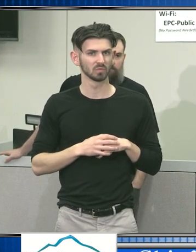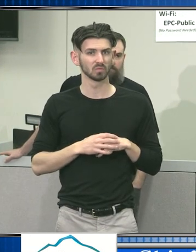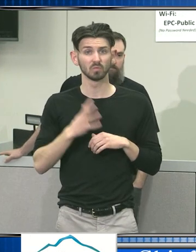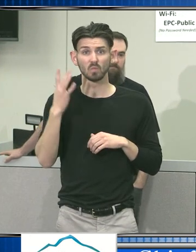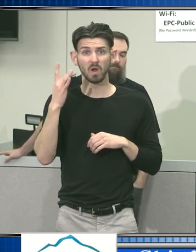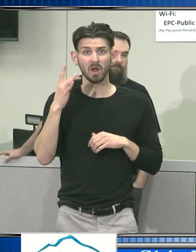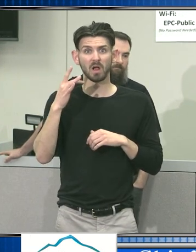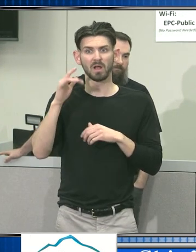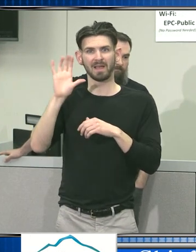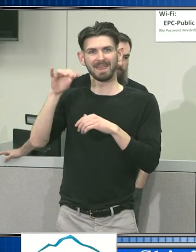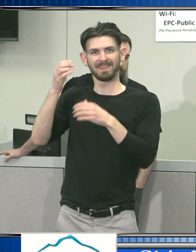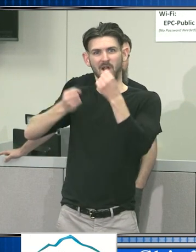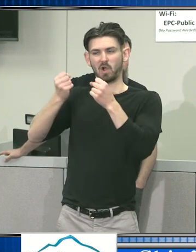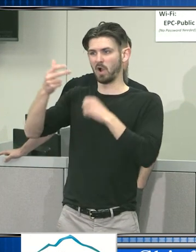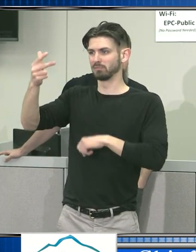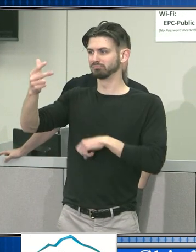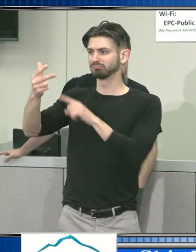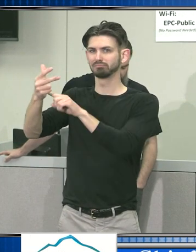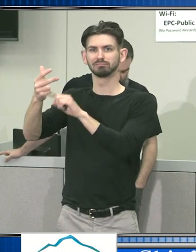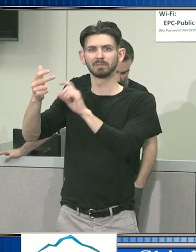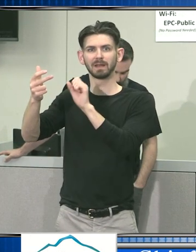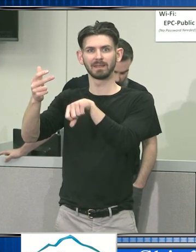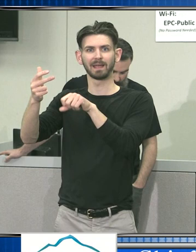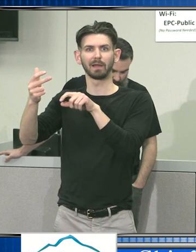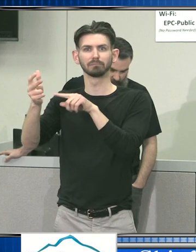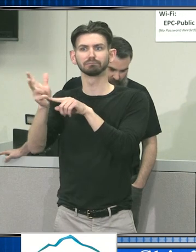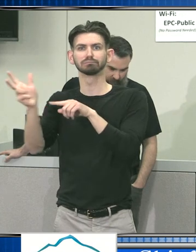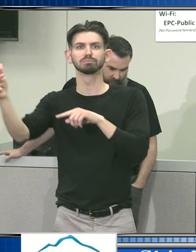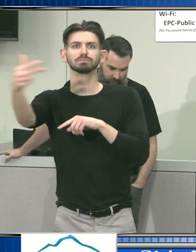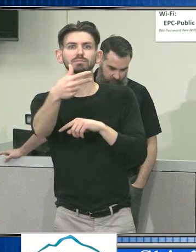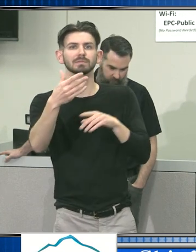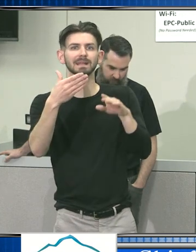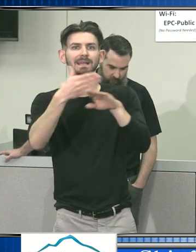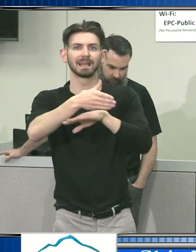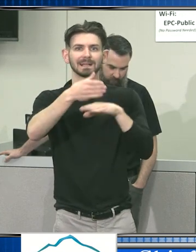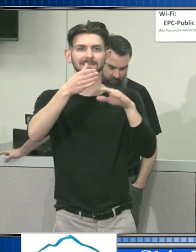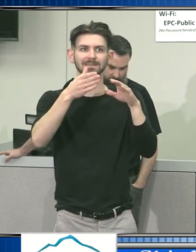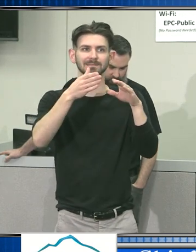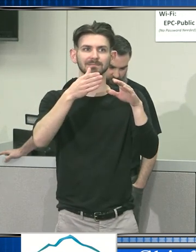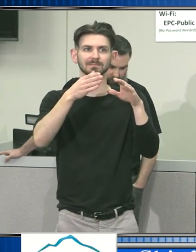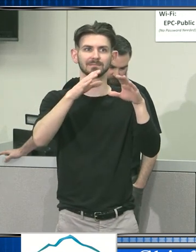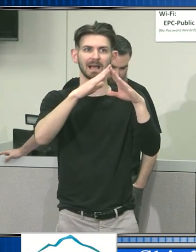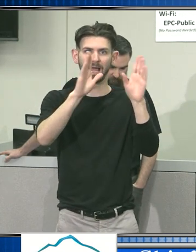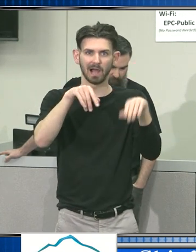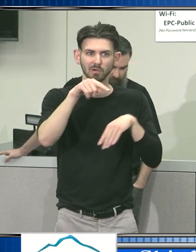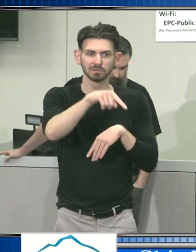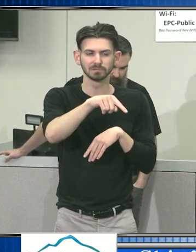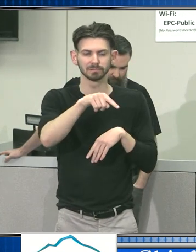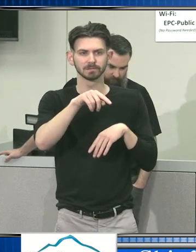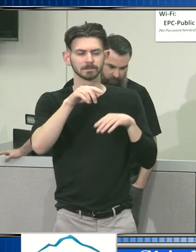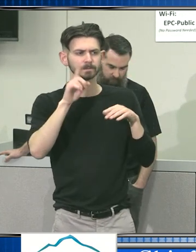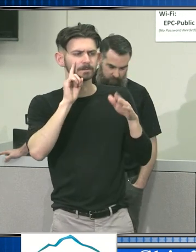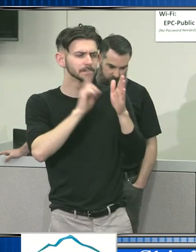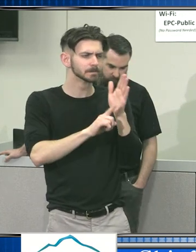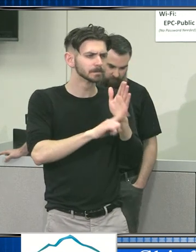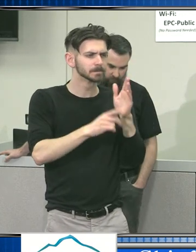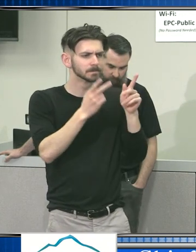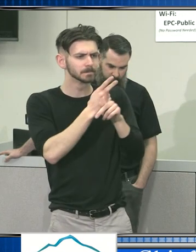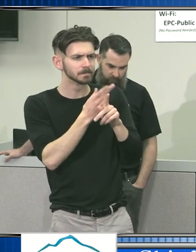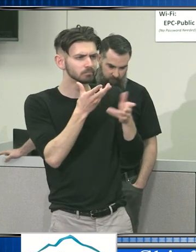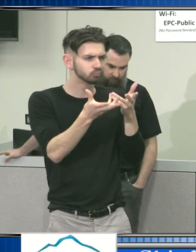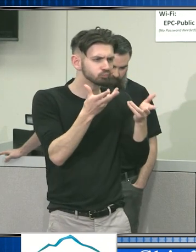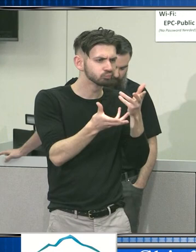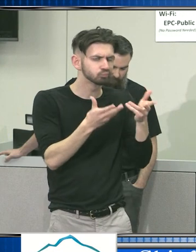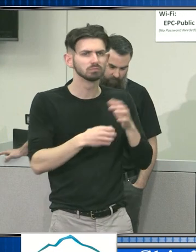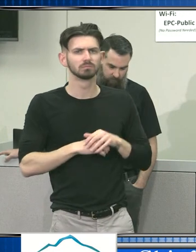call, so it provides more depth in our systems community system. But it's a change for us. It's